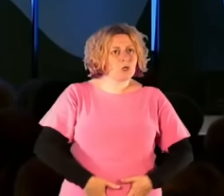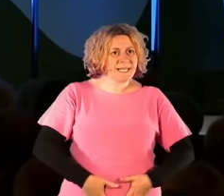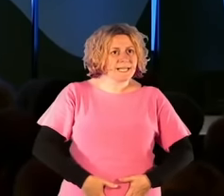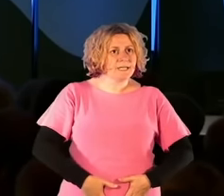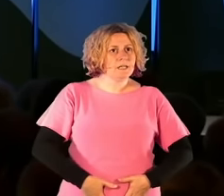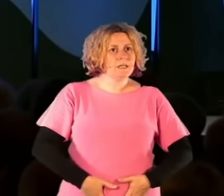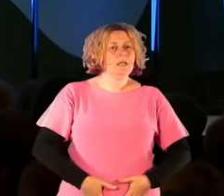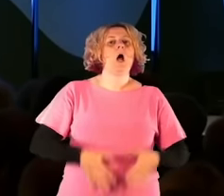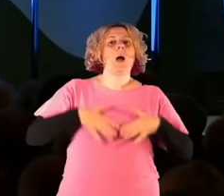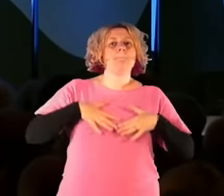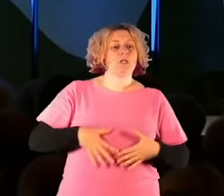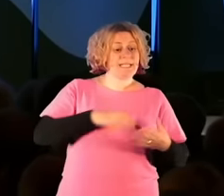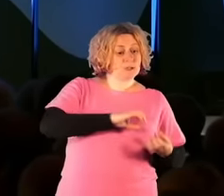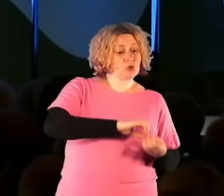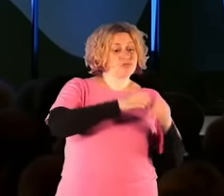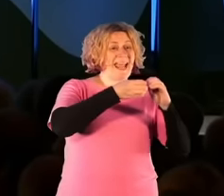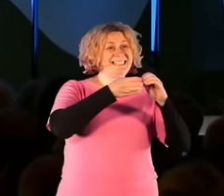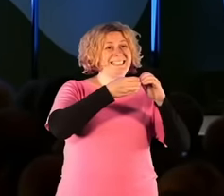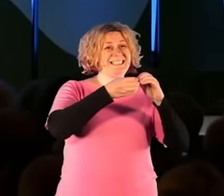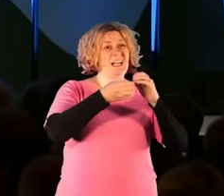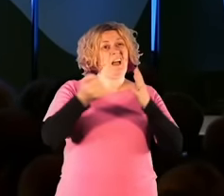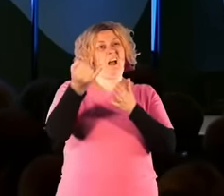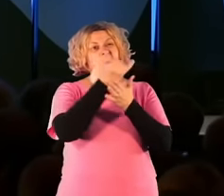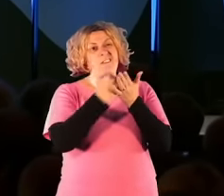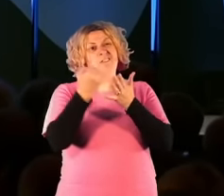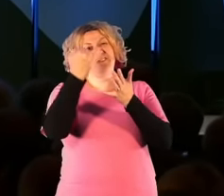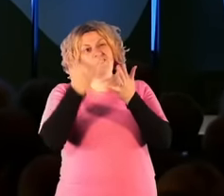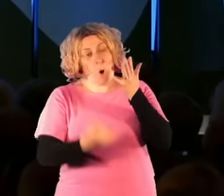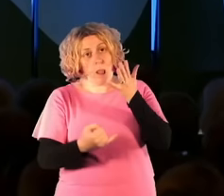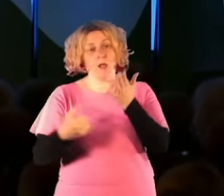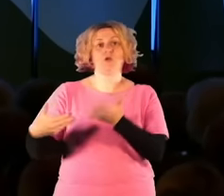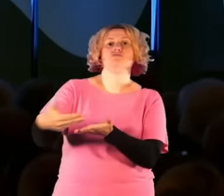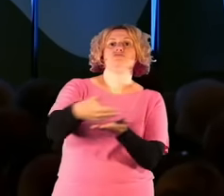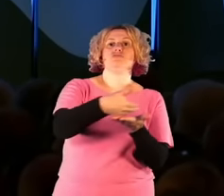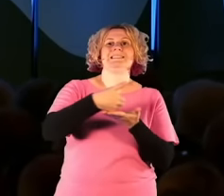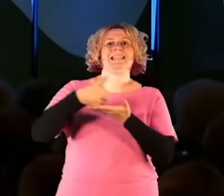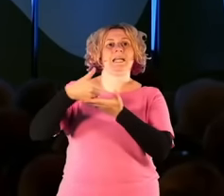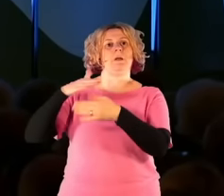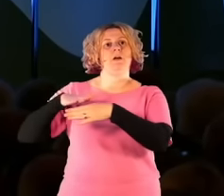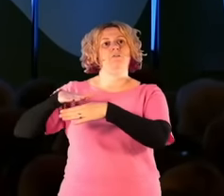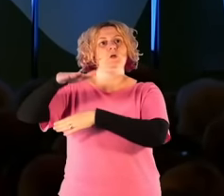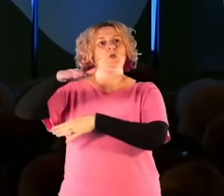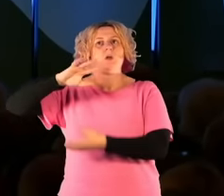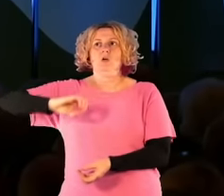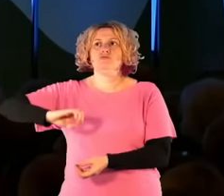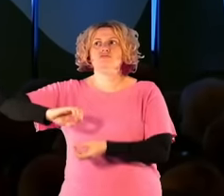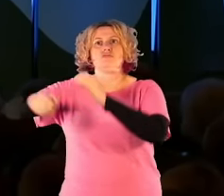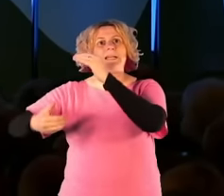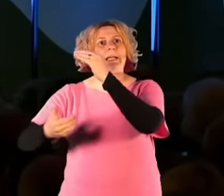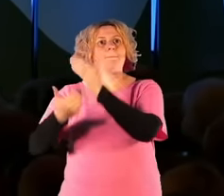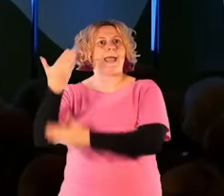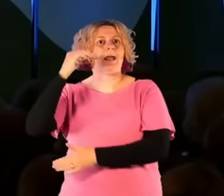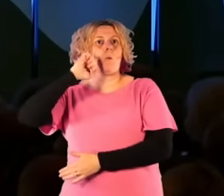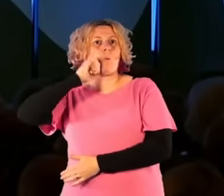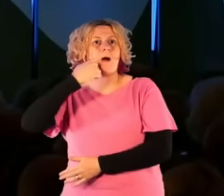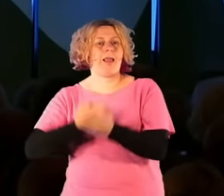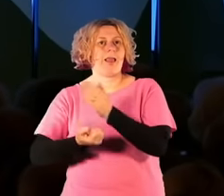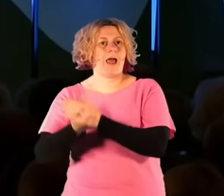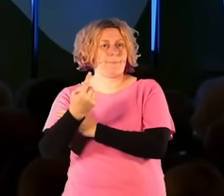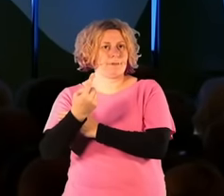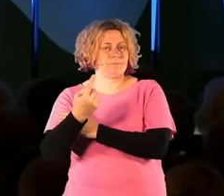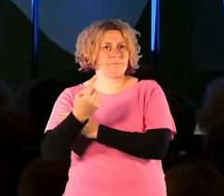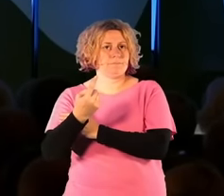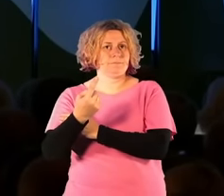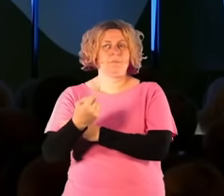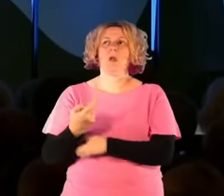fallen, redeemed, and one day will be remade. In another stream, we thought about how Jesus is king of our bodies. He's king